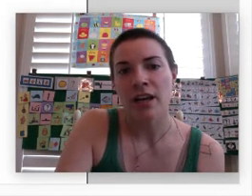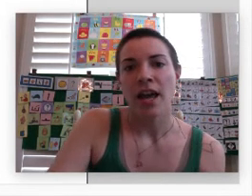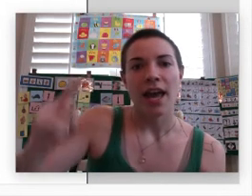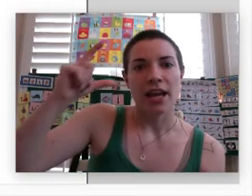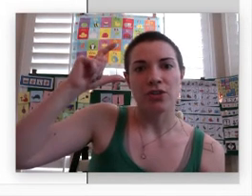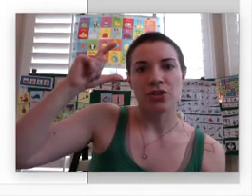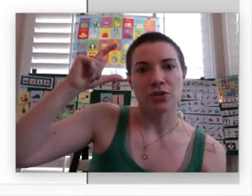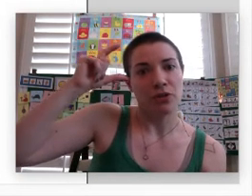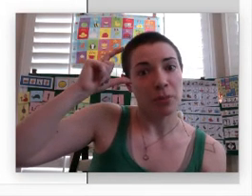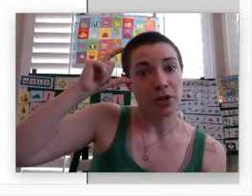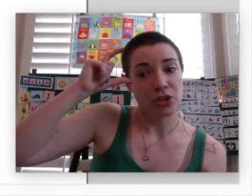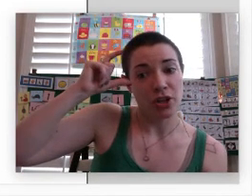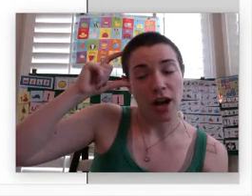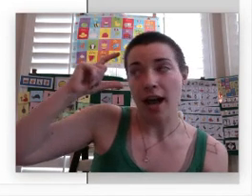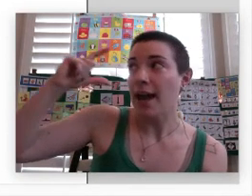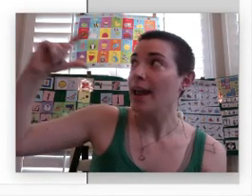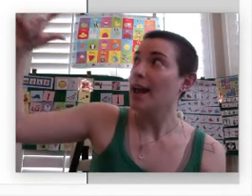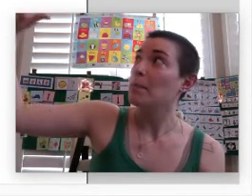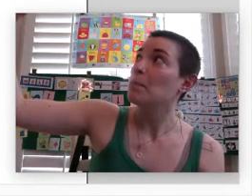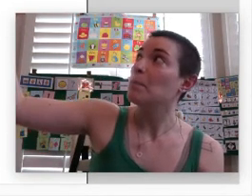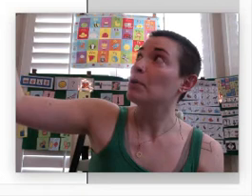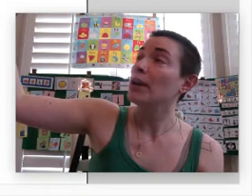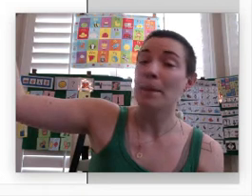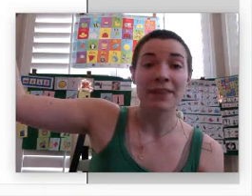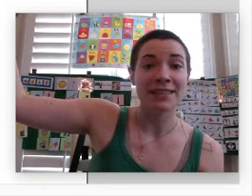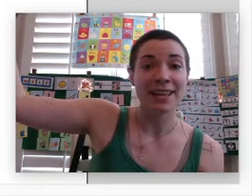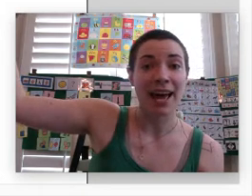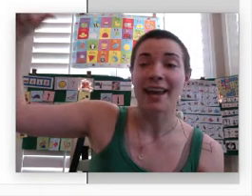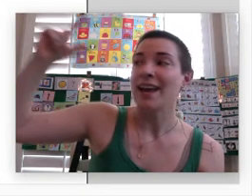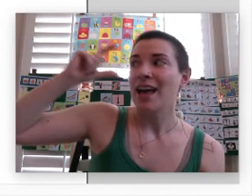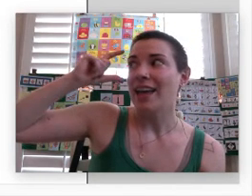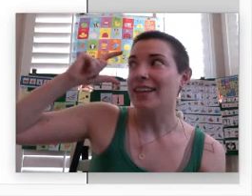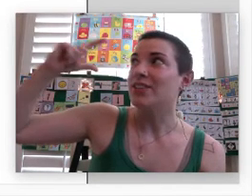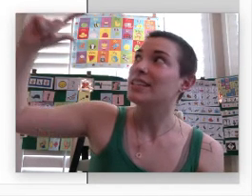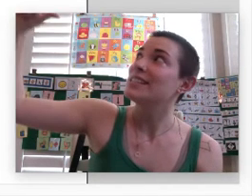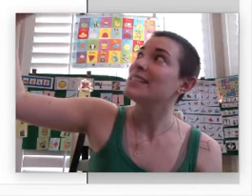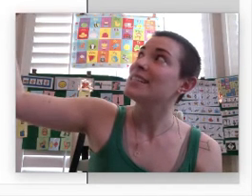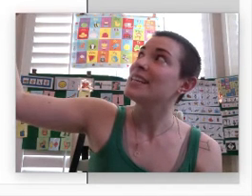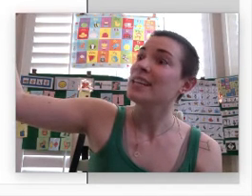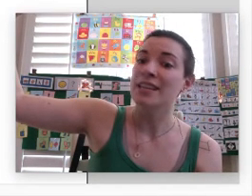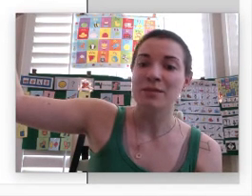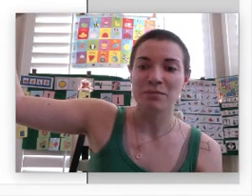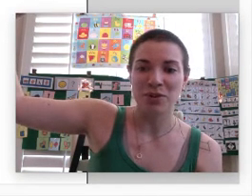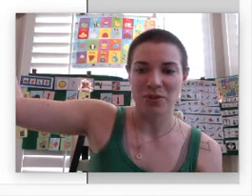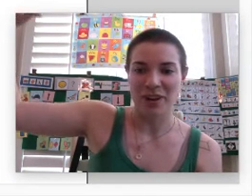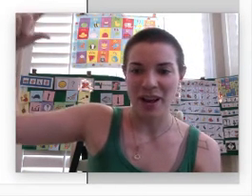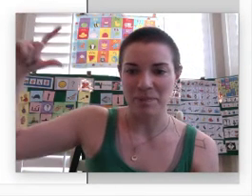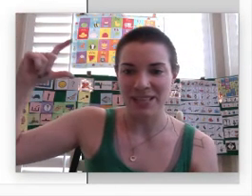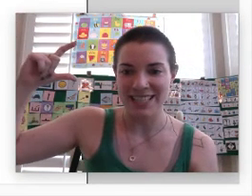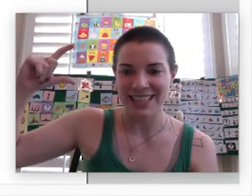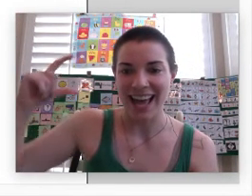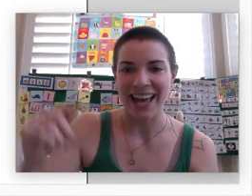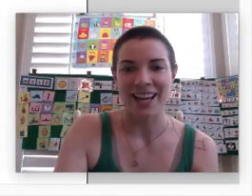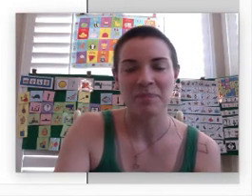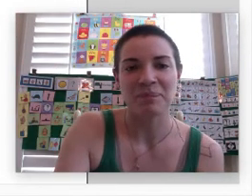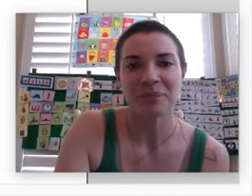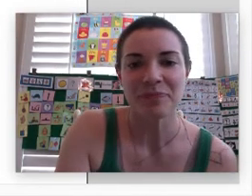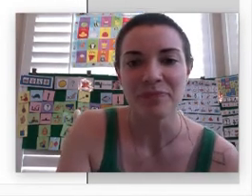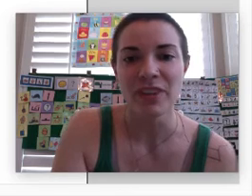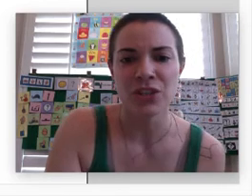here. And you just sort of put it to your eye and put it up in the sky. Like you can see the moon up in the